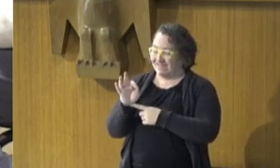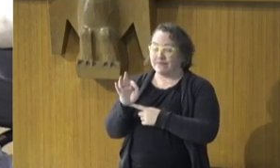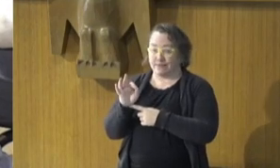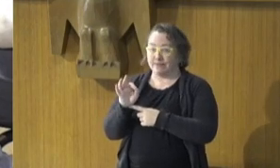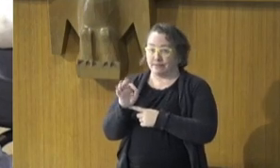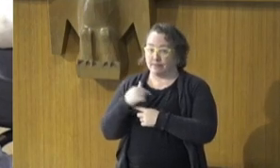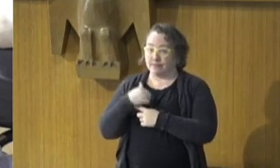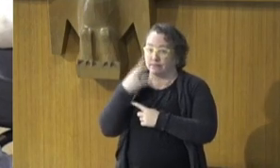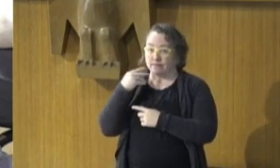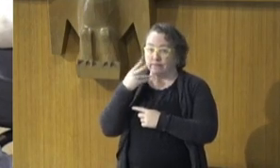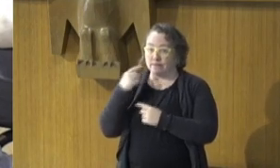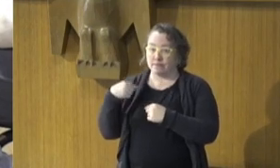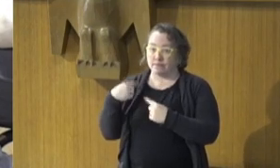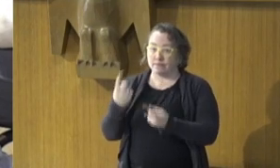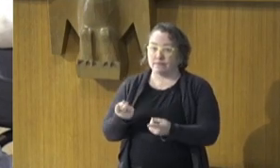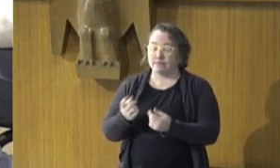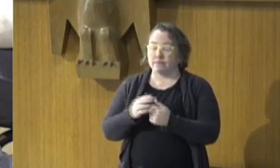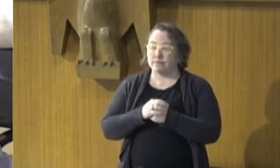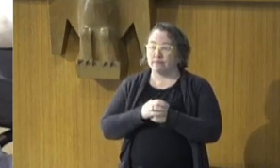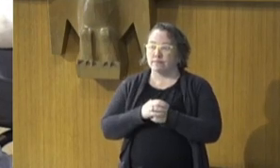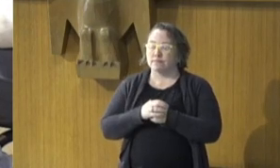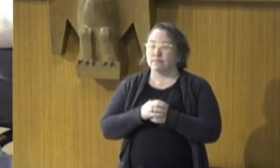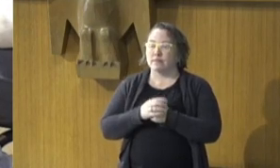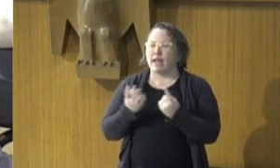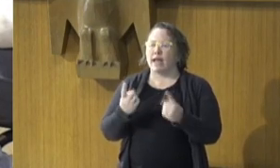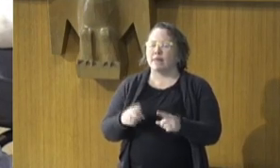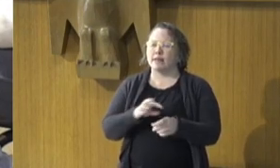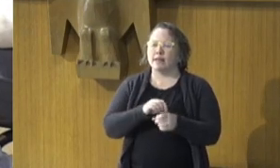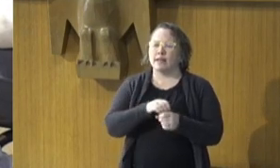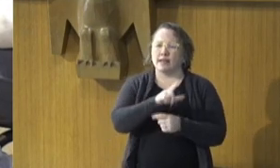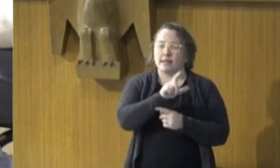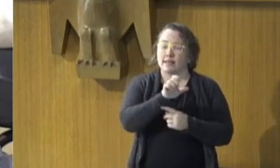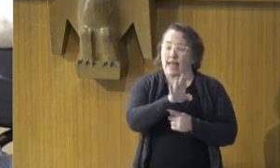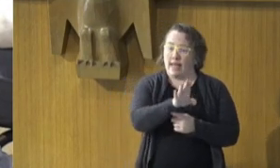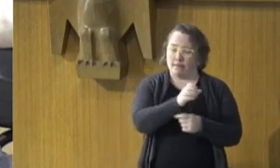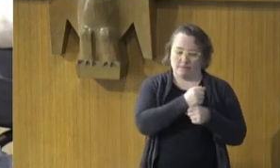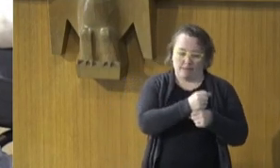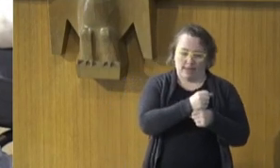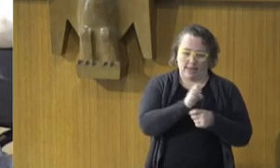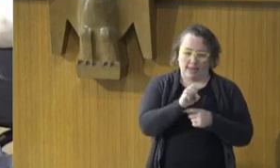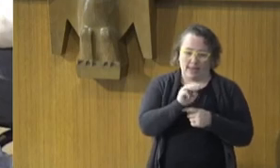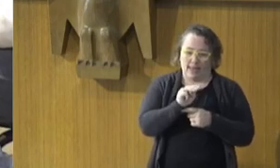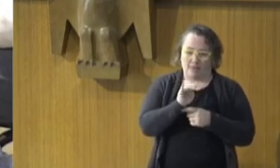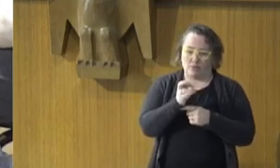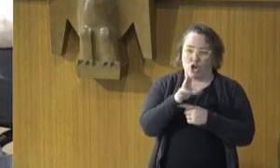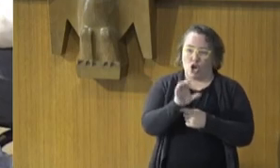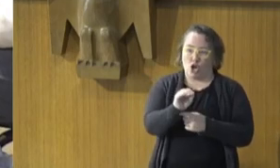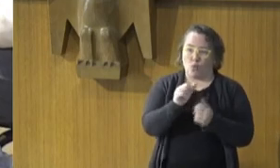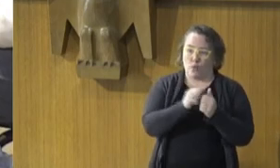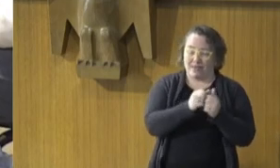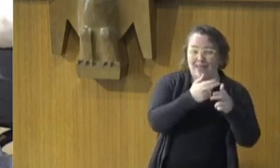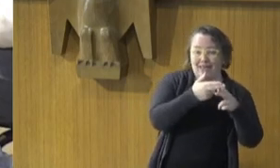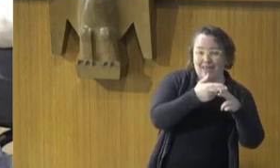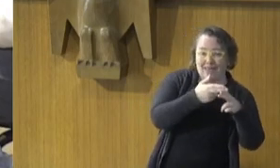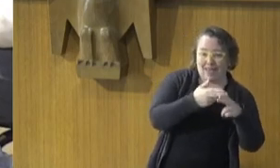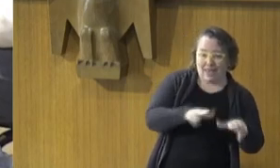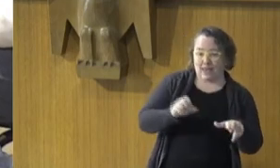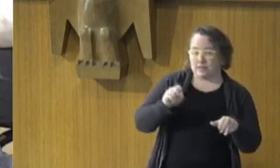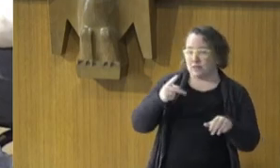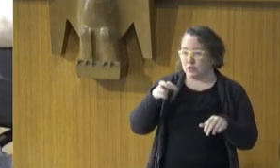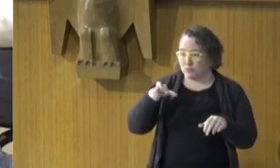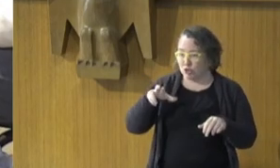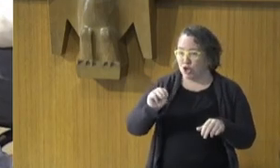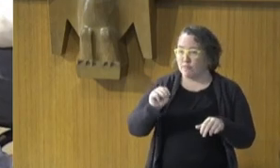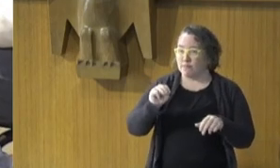What happens in the process of IVF is that in the lab, they create embryos with the female's eggs and the husband's or the